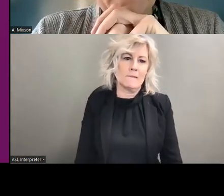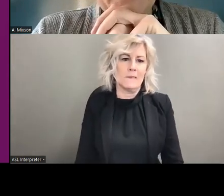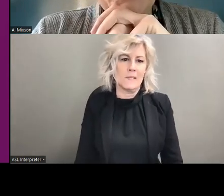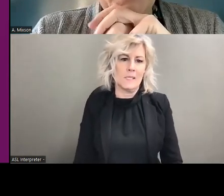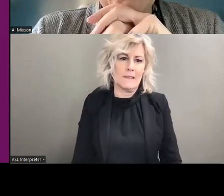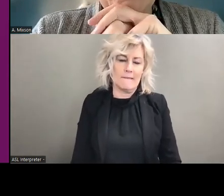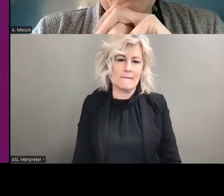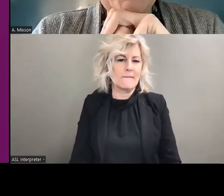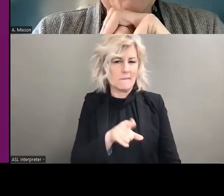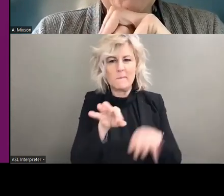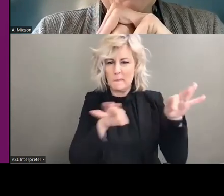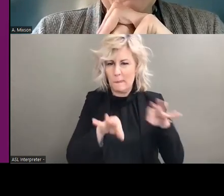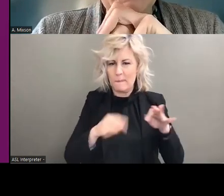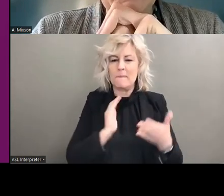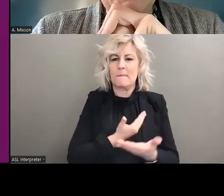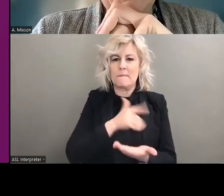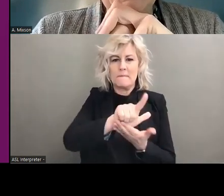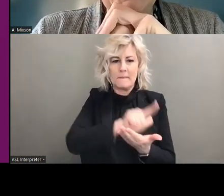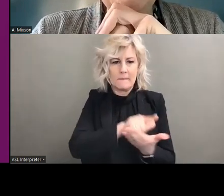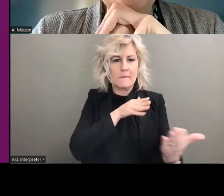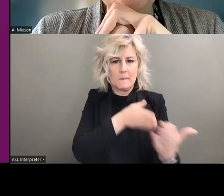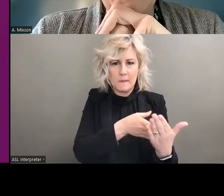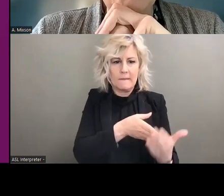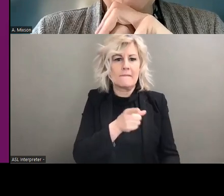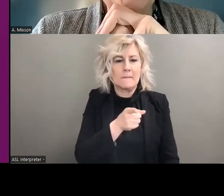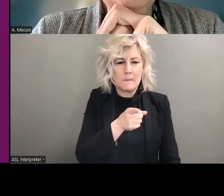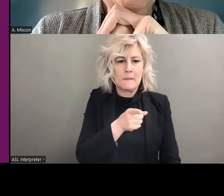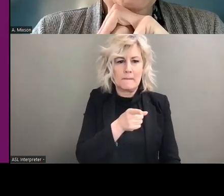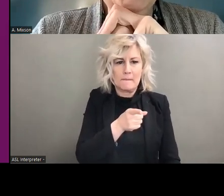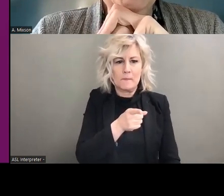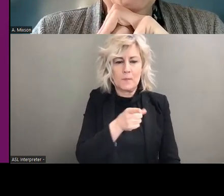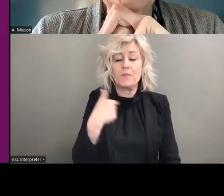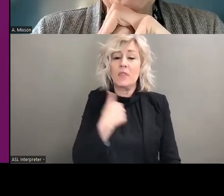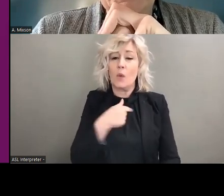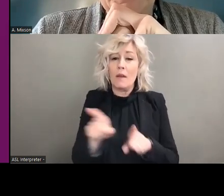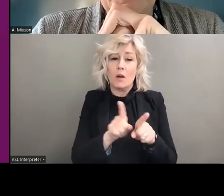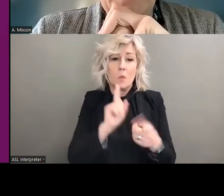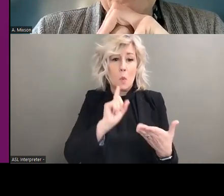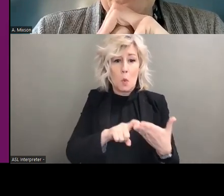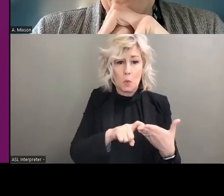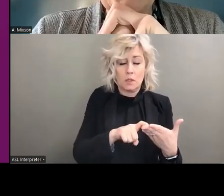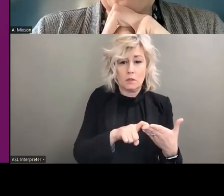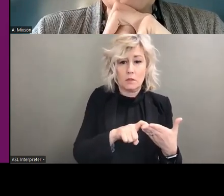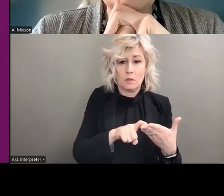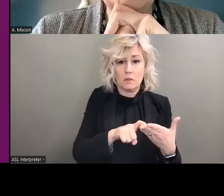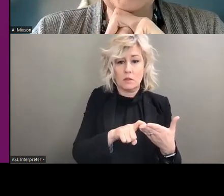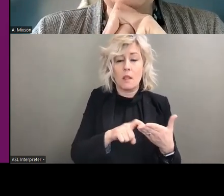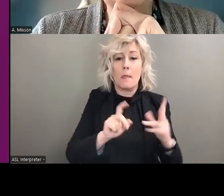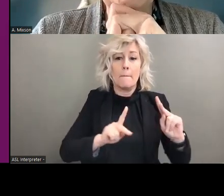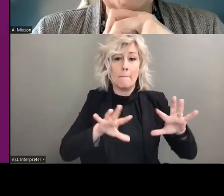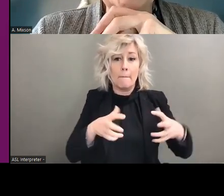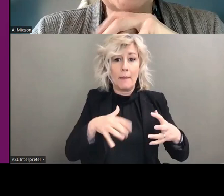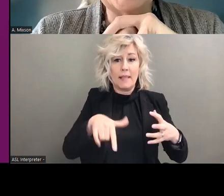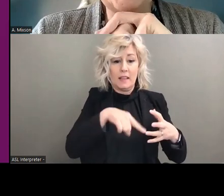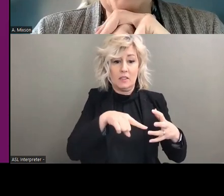Okay, and this describes our lawsuit. And we've also noticed that the population in a lot of